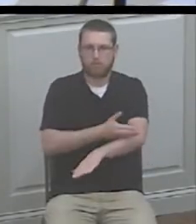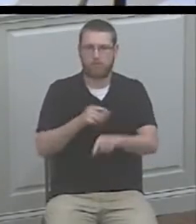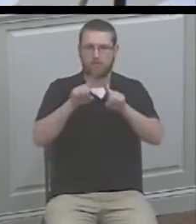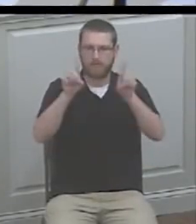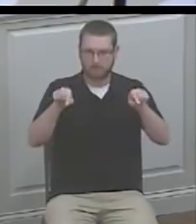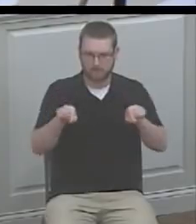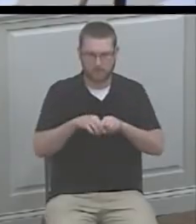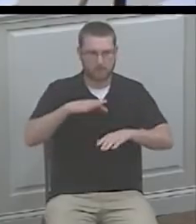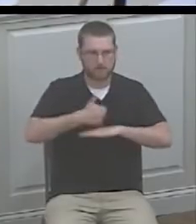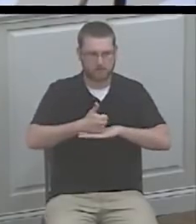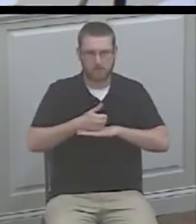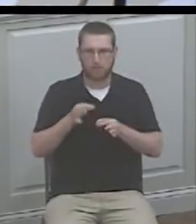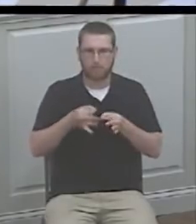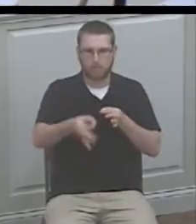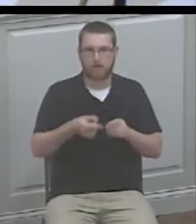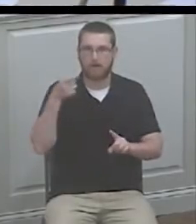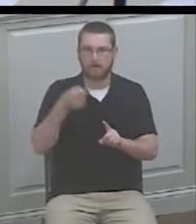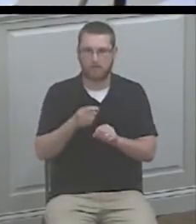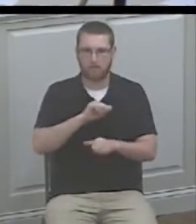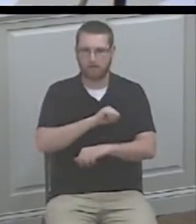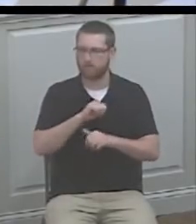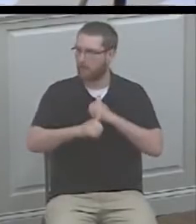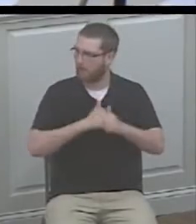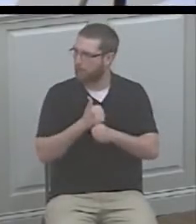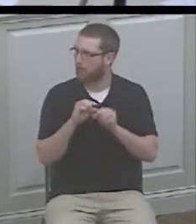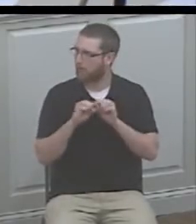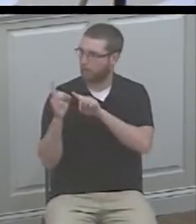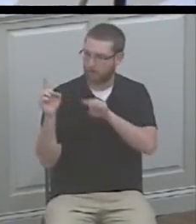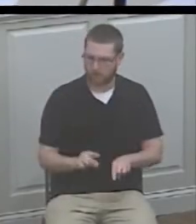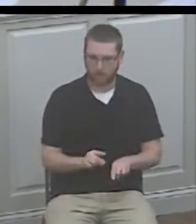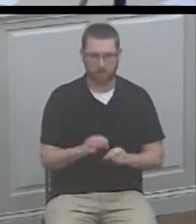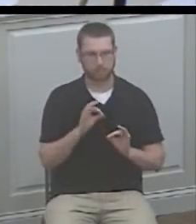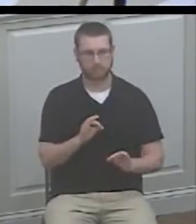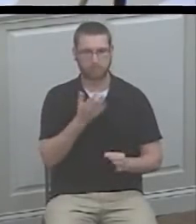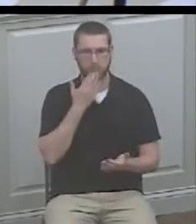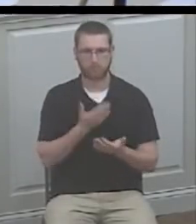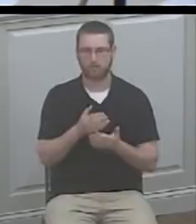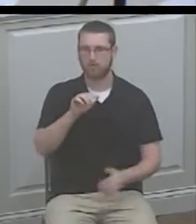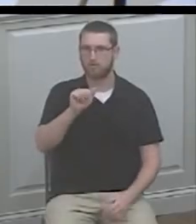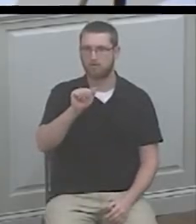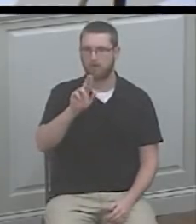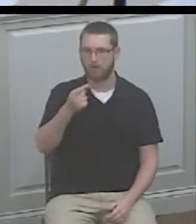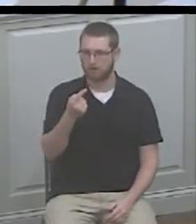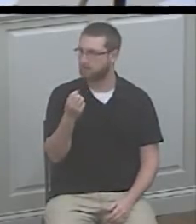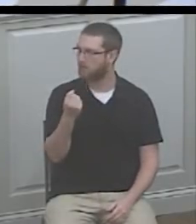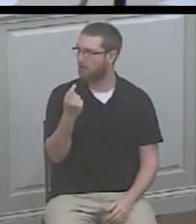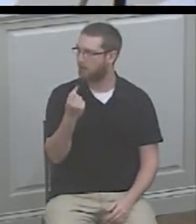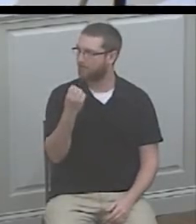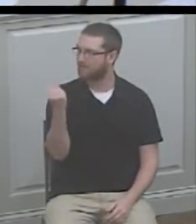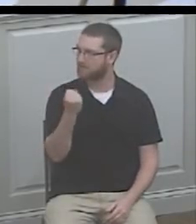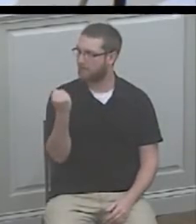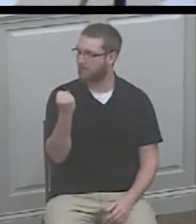we postpone it until the alumni group is in town, and that would be on that Saturday, August the